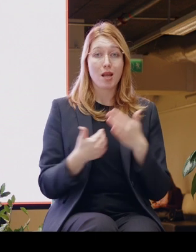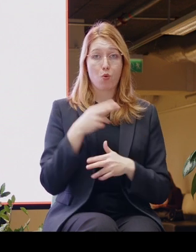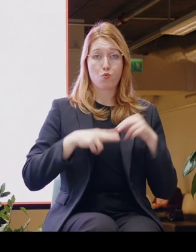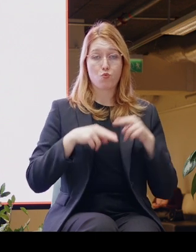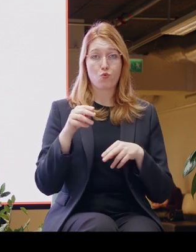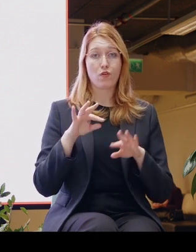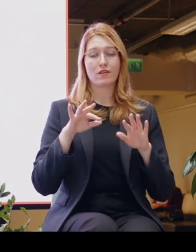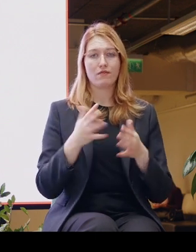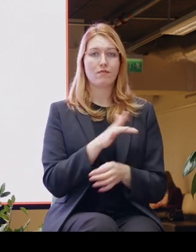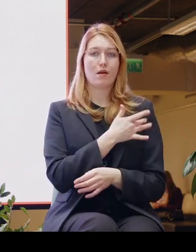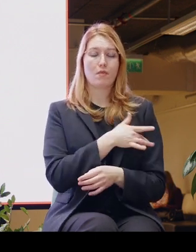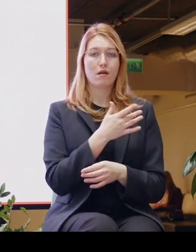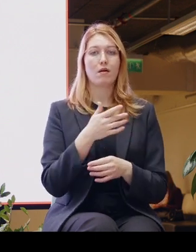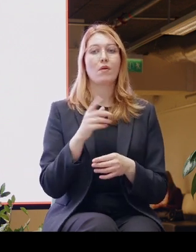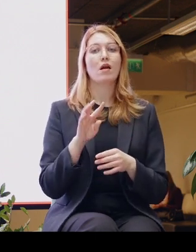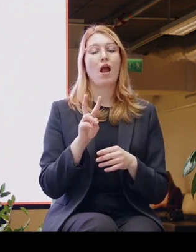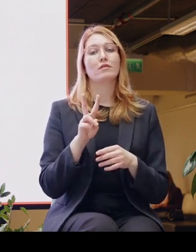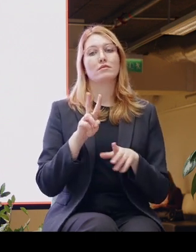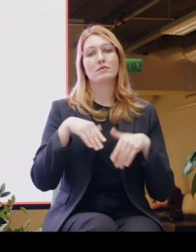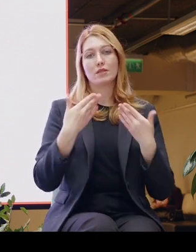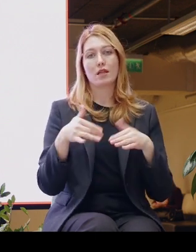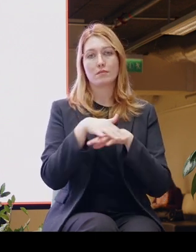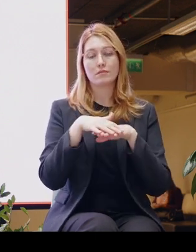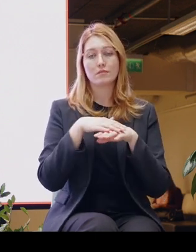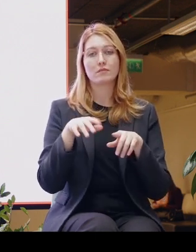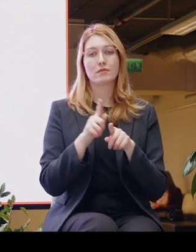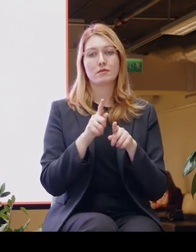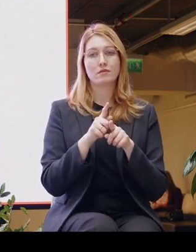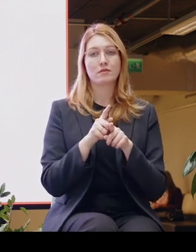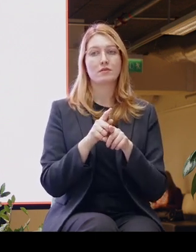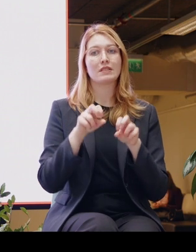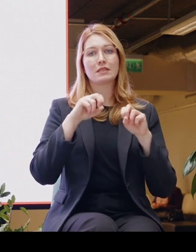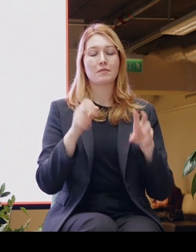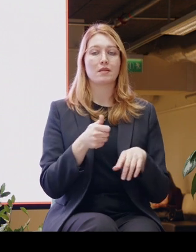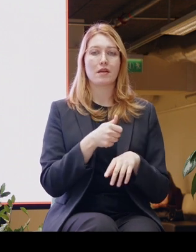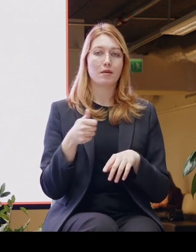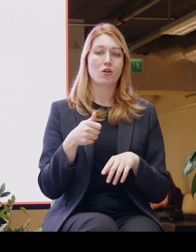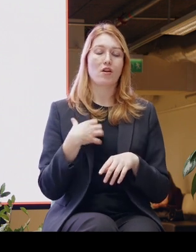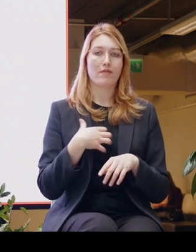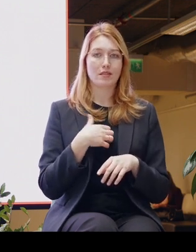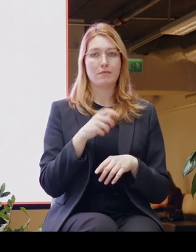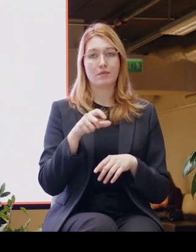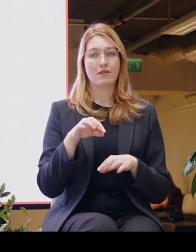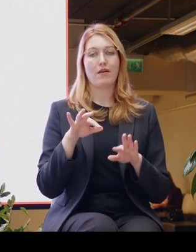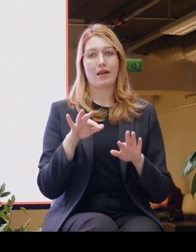Their services are provided to the public, meets the requirements for the special needs of people with disabilities.